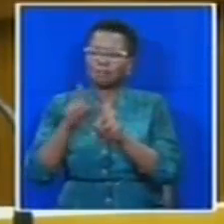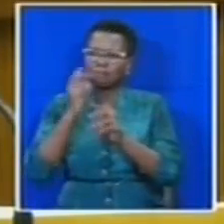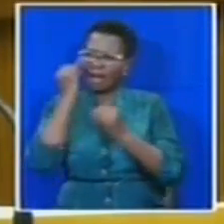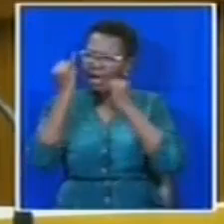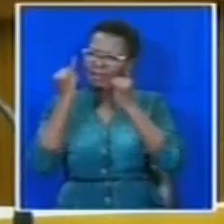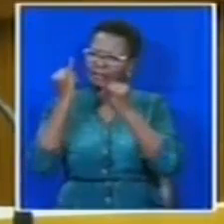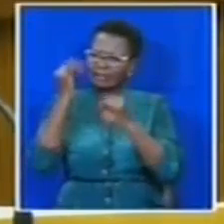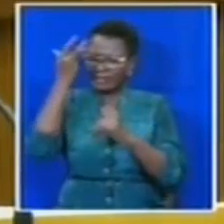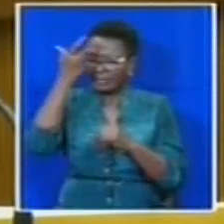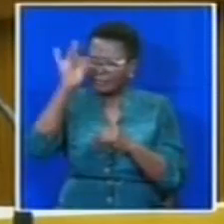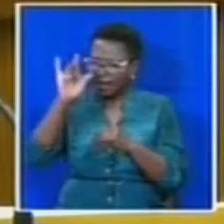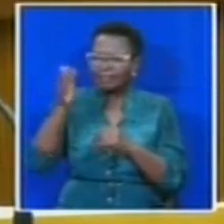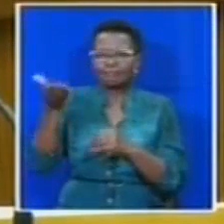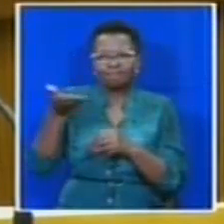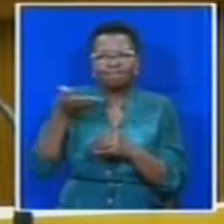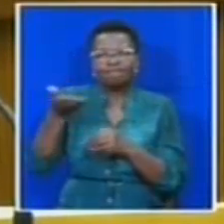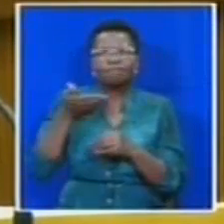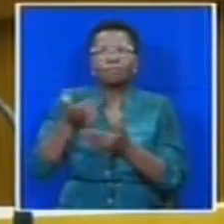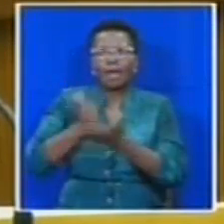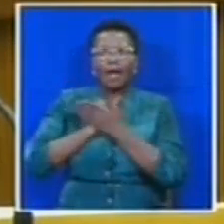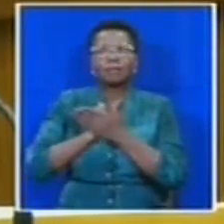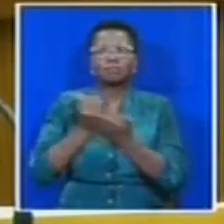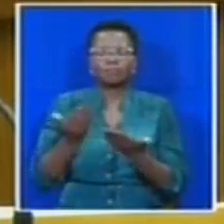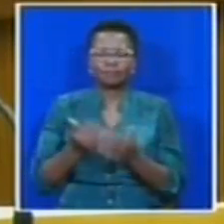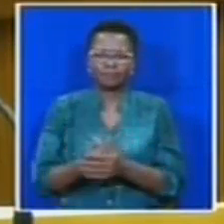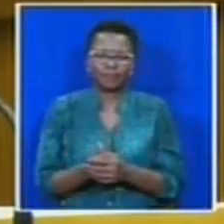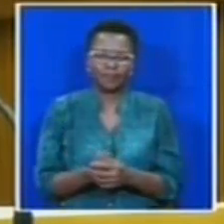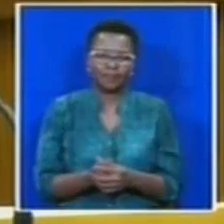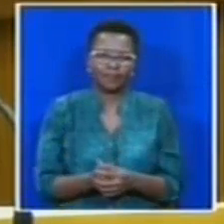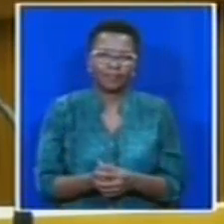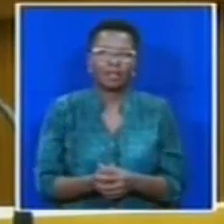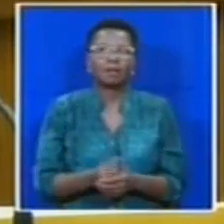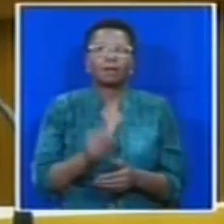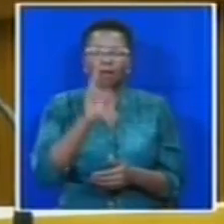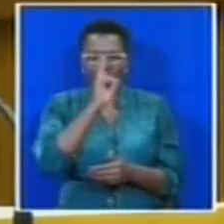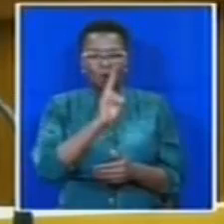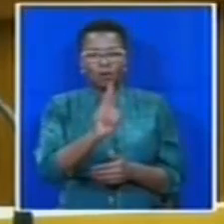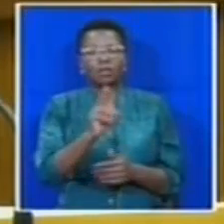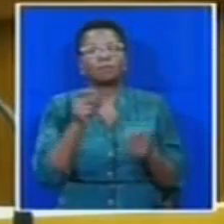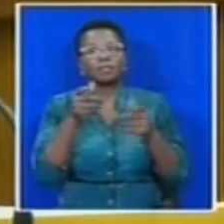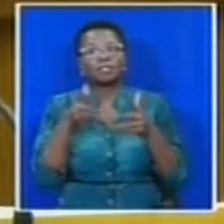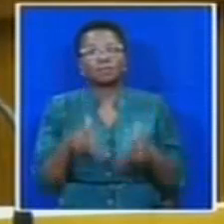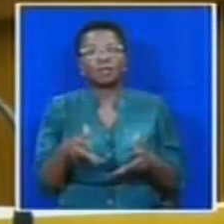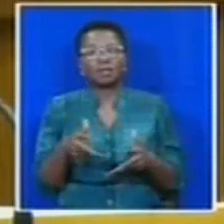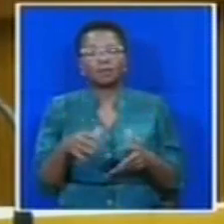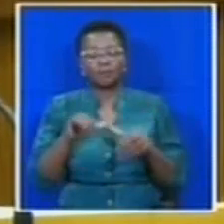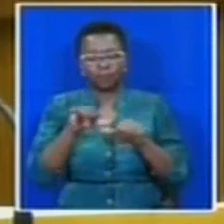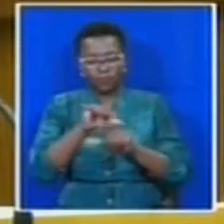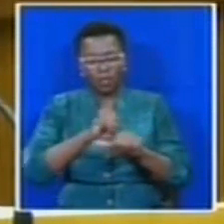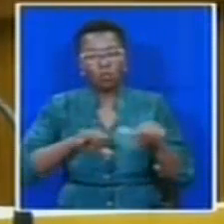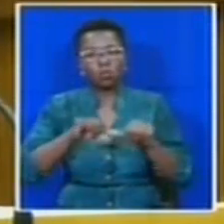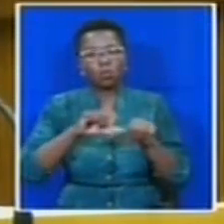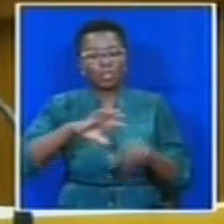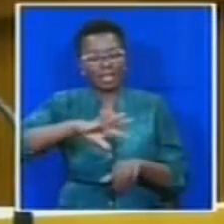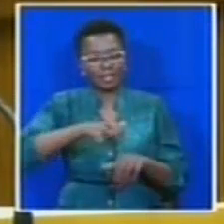and come up with some answers for us. Honorable Speaker, social sector spending